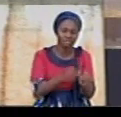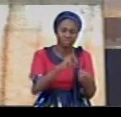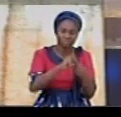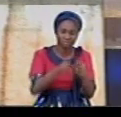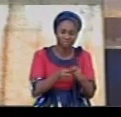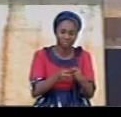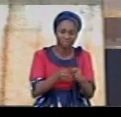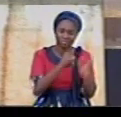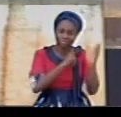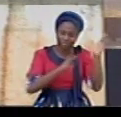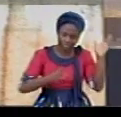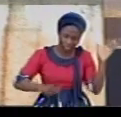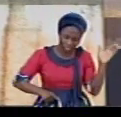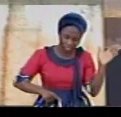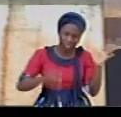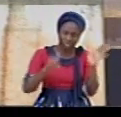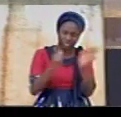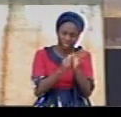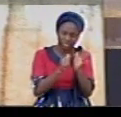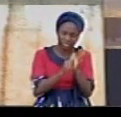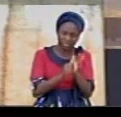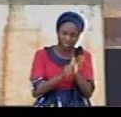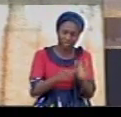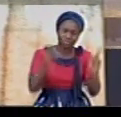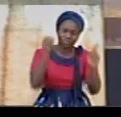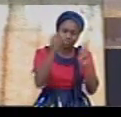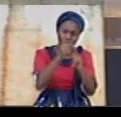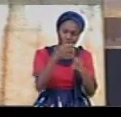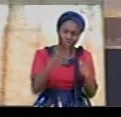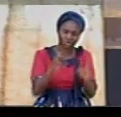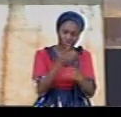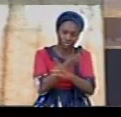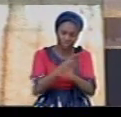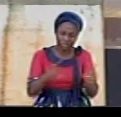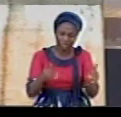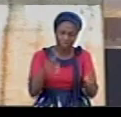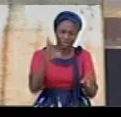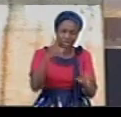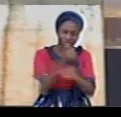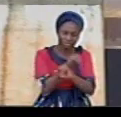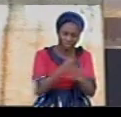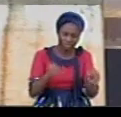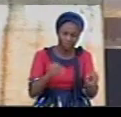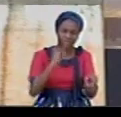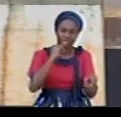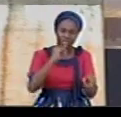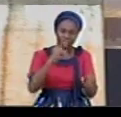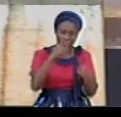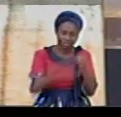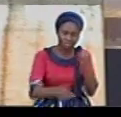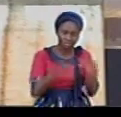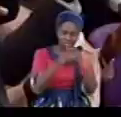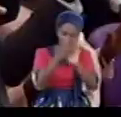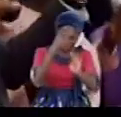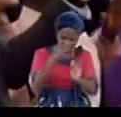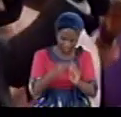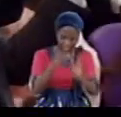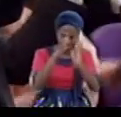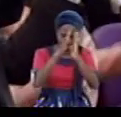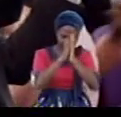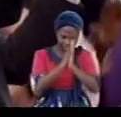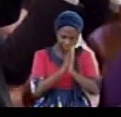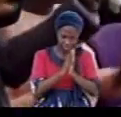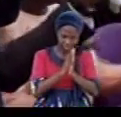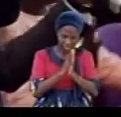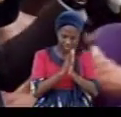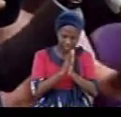Lord, that word of deliverance, of redemption, is final in Jesus'